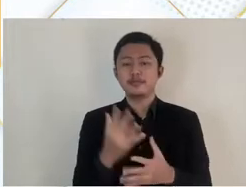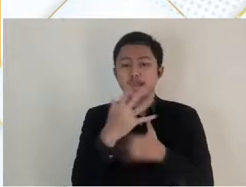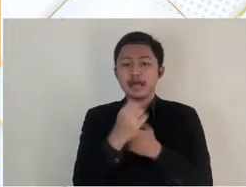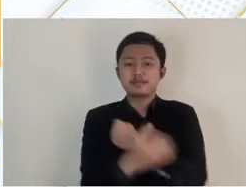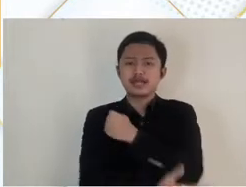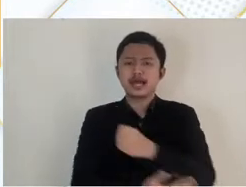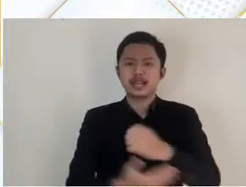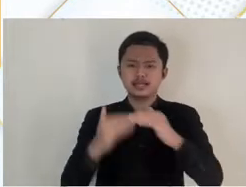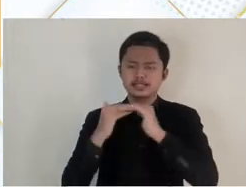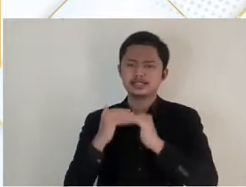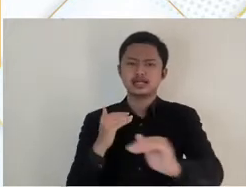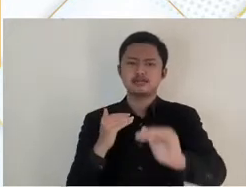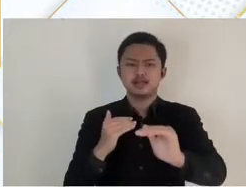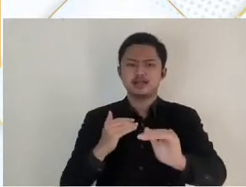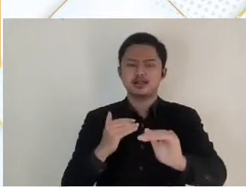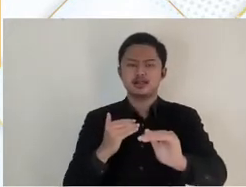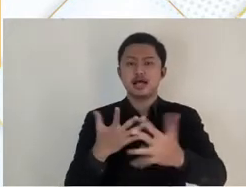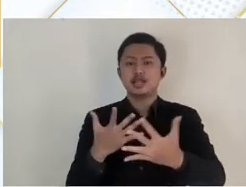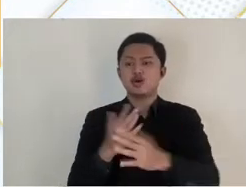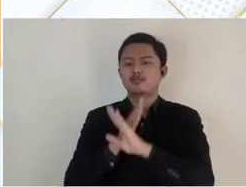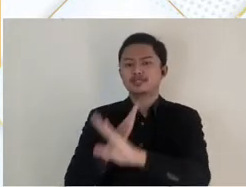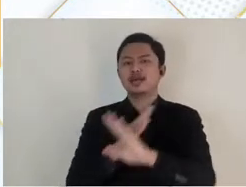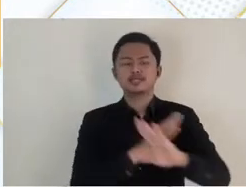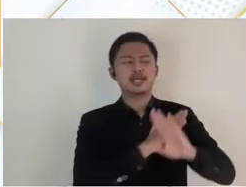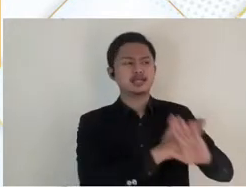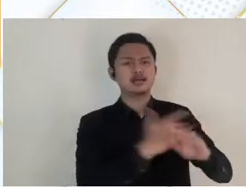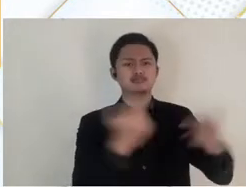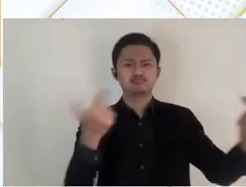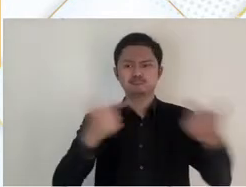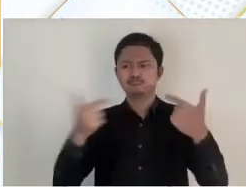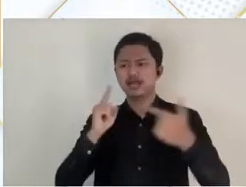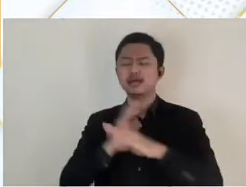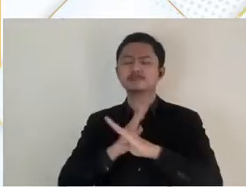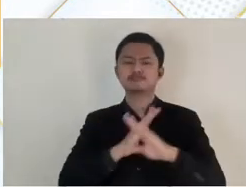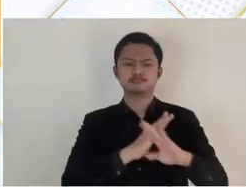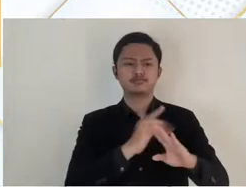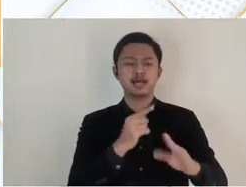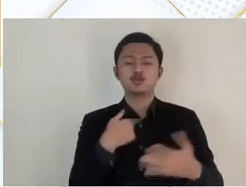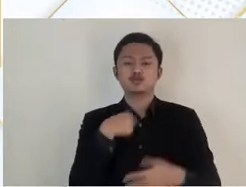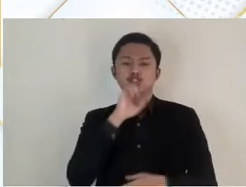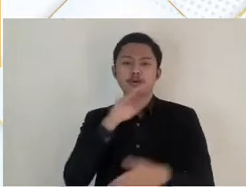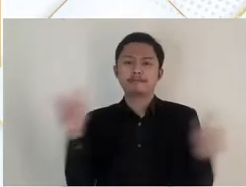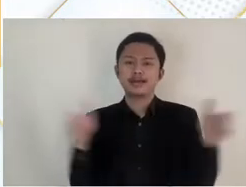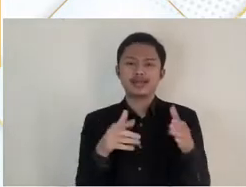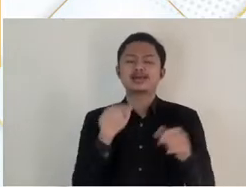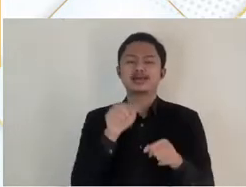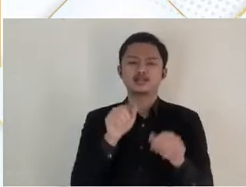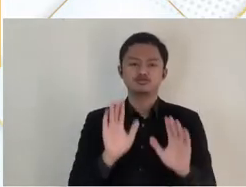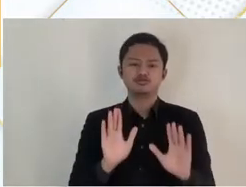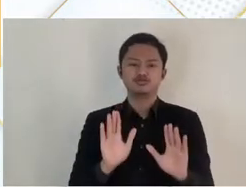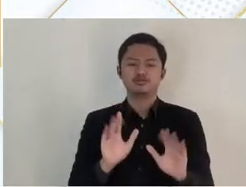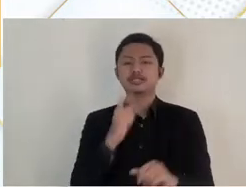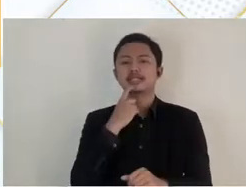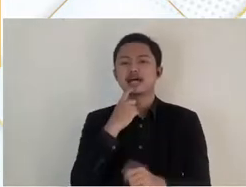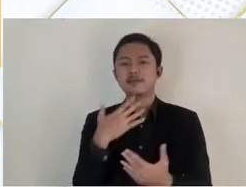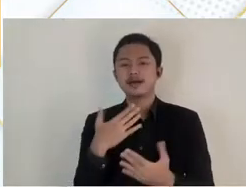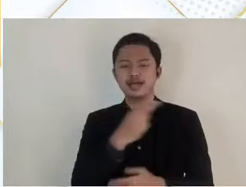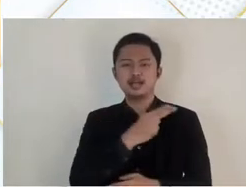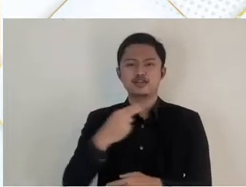to mitigate terrorism. So that is my short answer to that. That's the contribution of